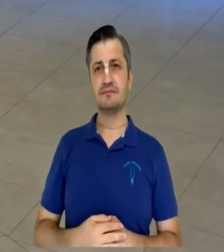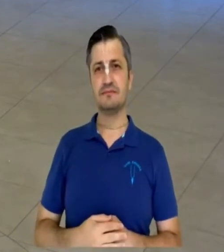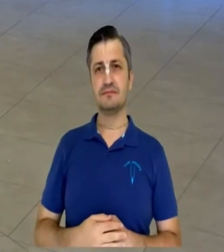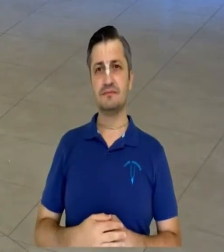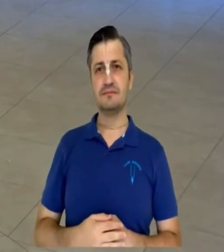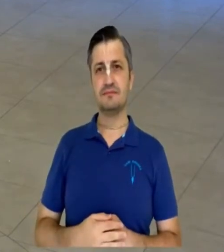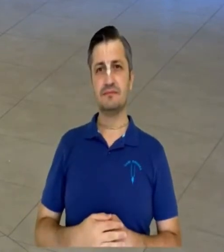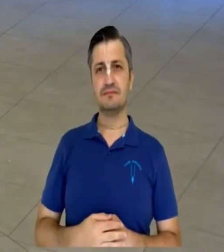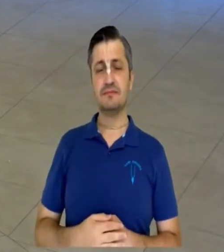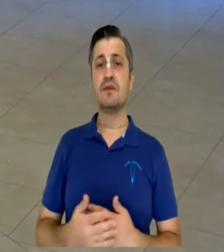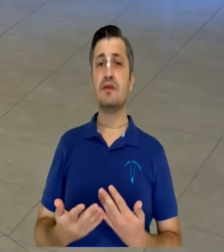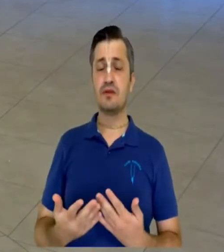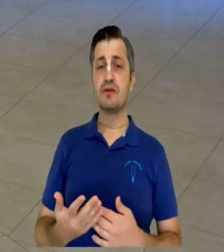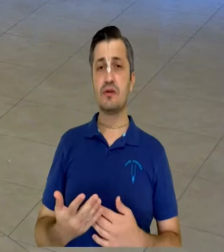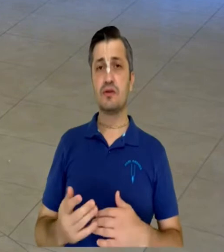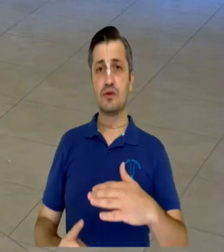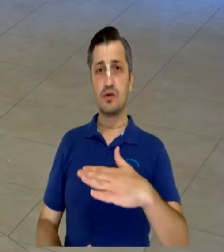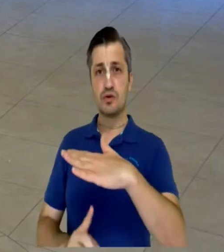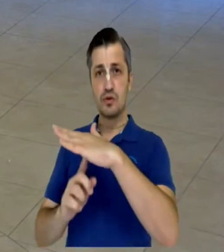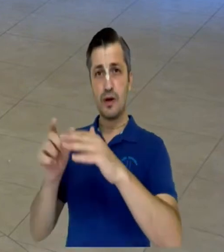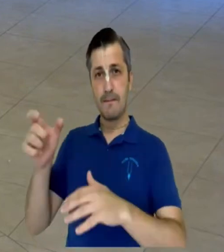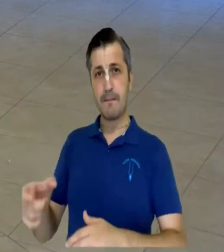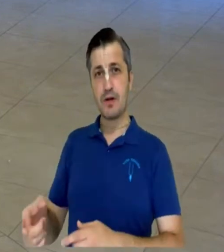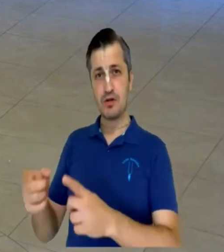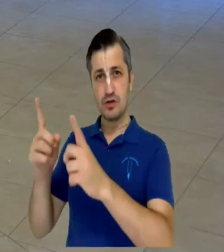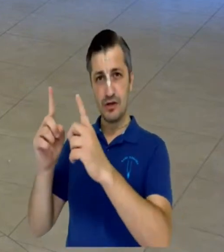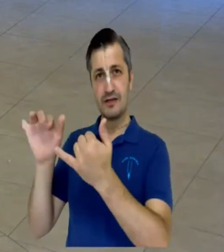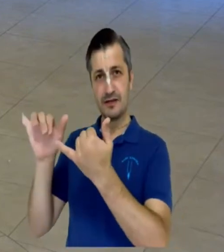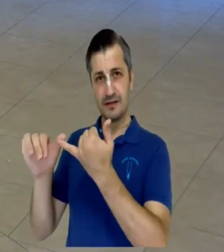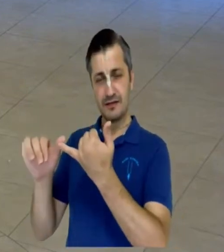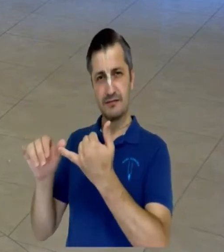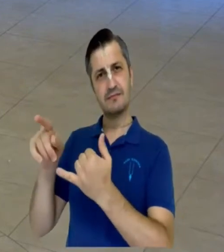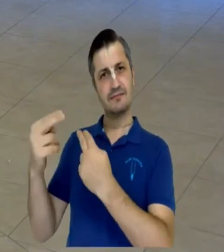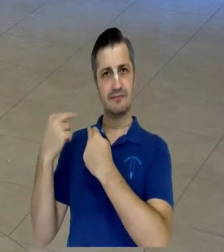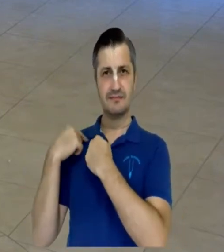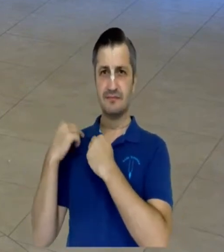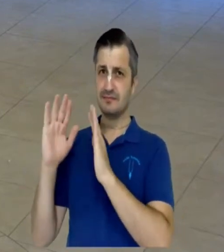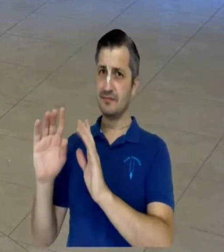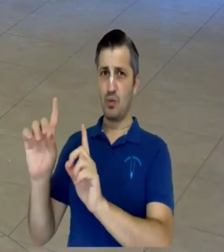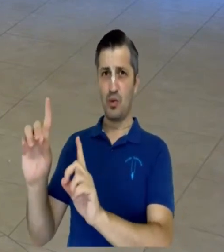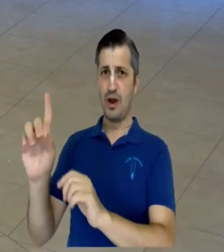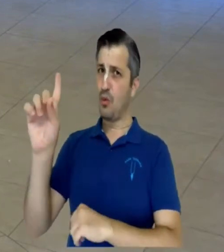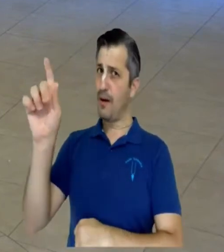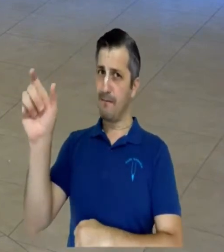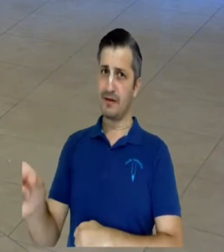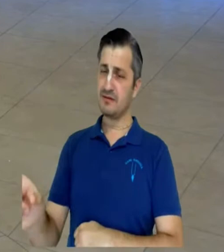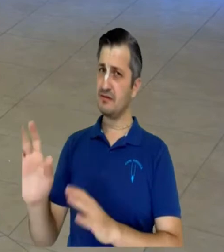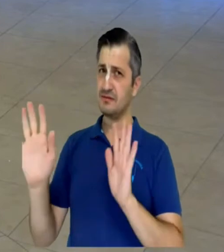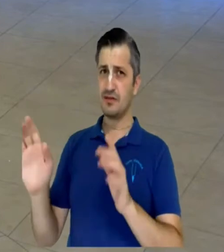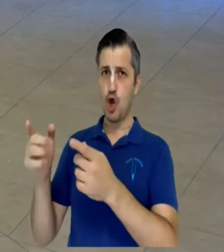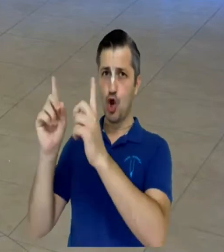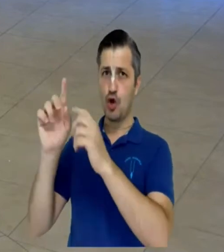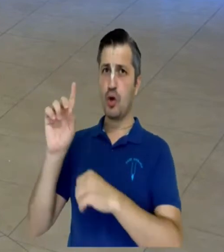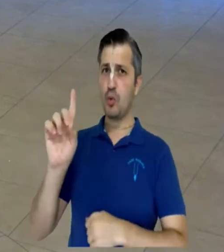personality, supreme personality, that position is taken. So only one is there, and it's already